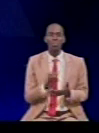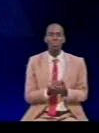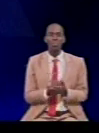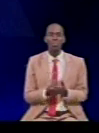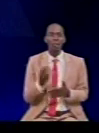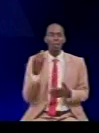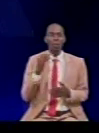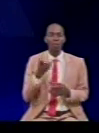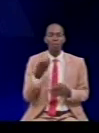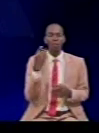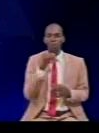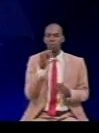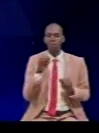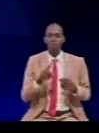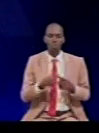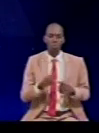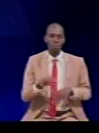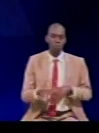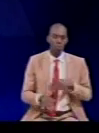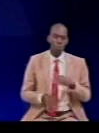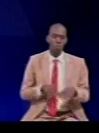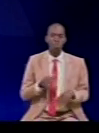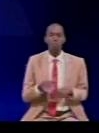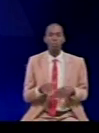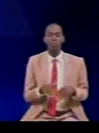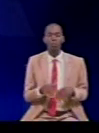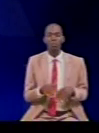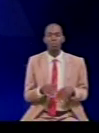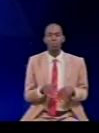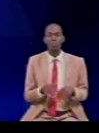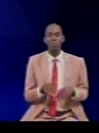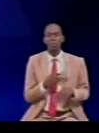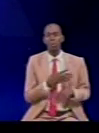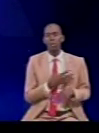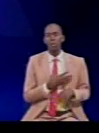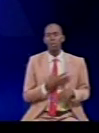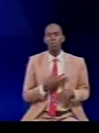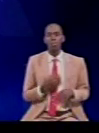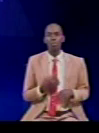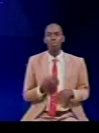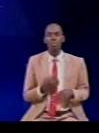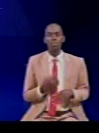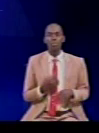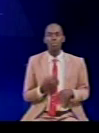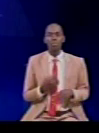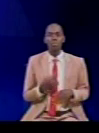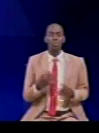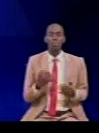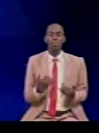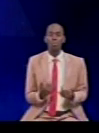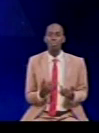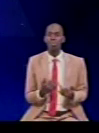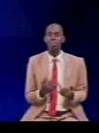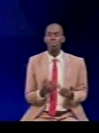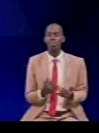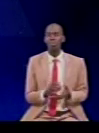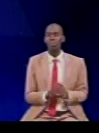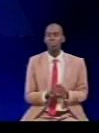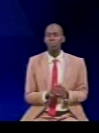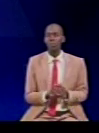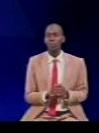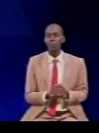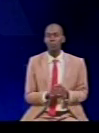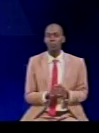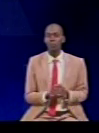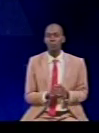able to walk and use her upper limbs, her hands. So in that case, we normally confirm that with a CT. But as you've